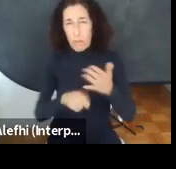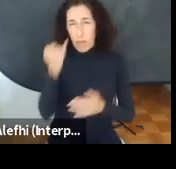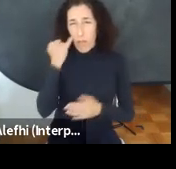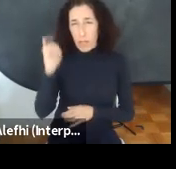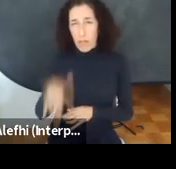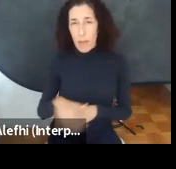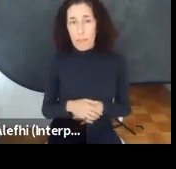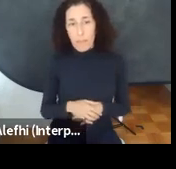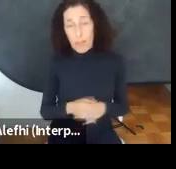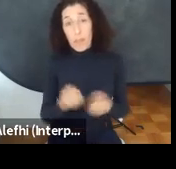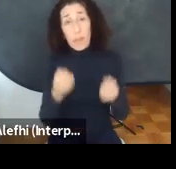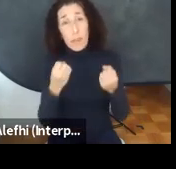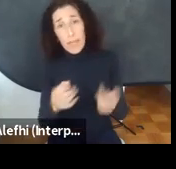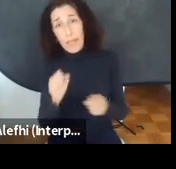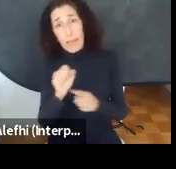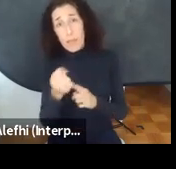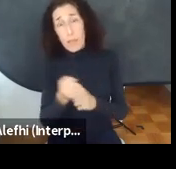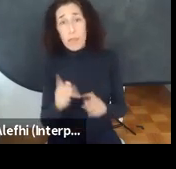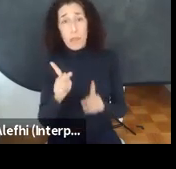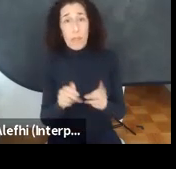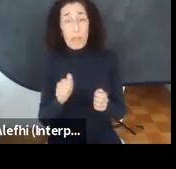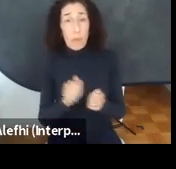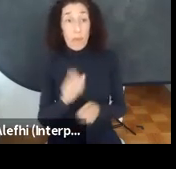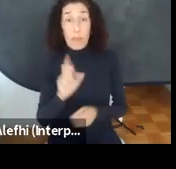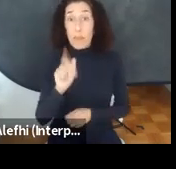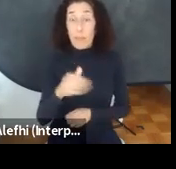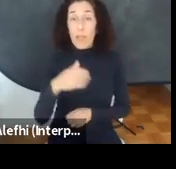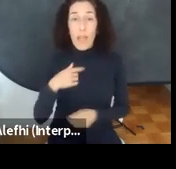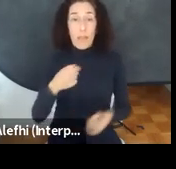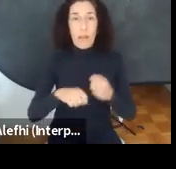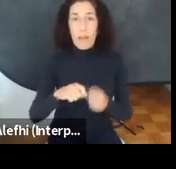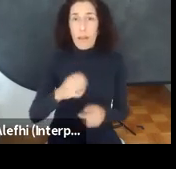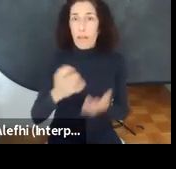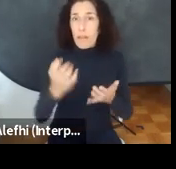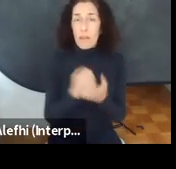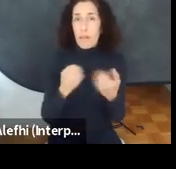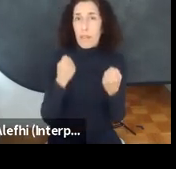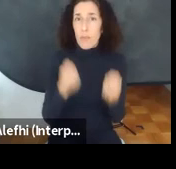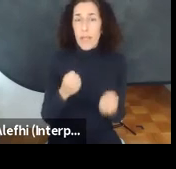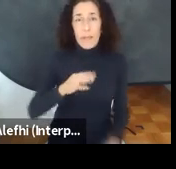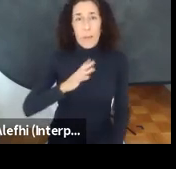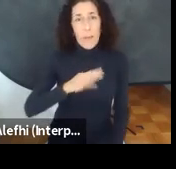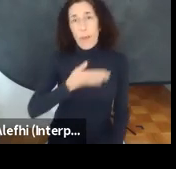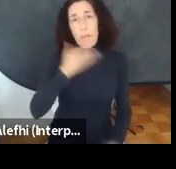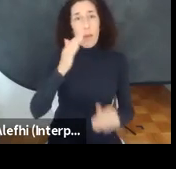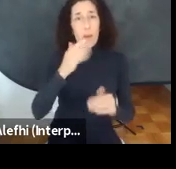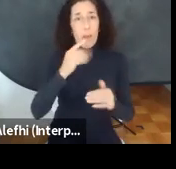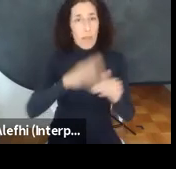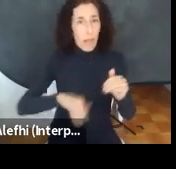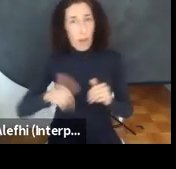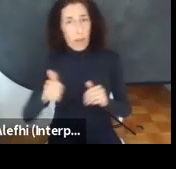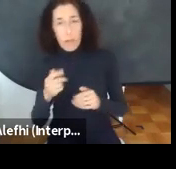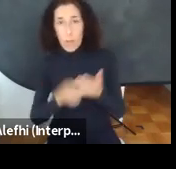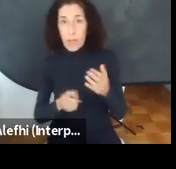actually seen people with disabilities have a particular strength that makes them uniquely better at what they do. My superpower makes me